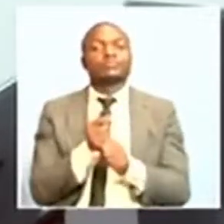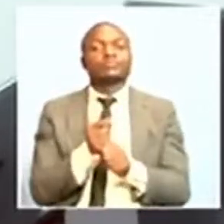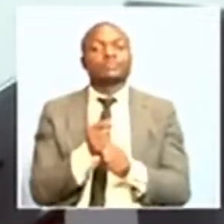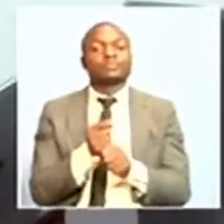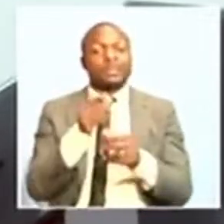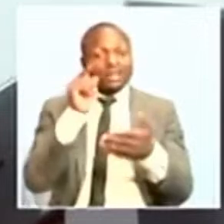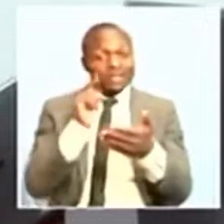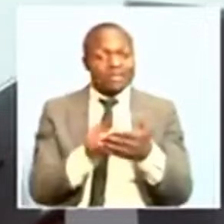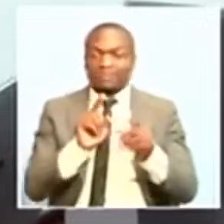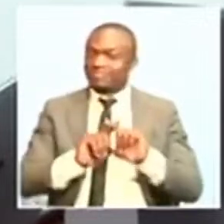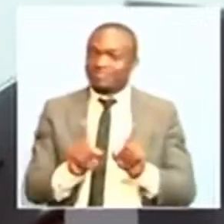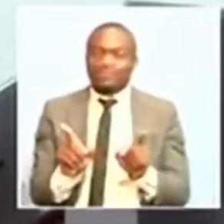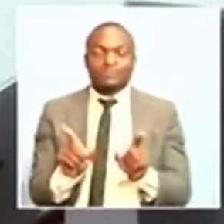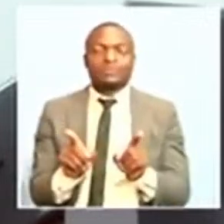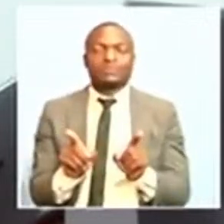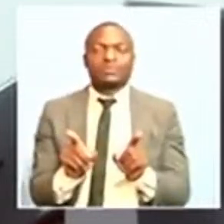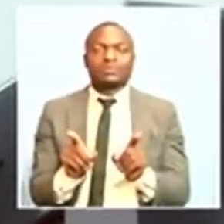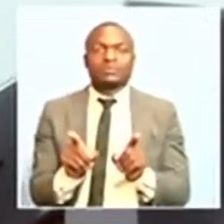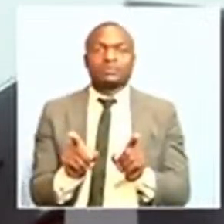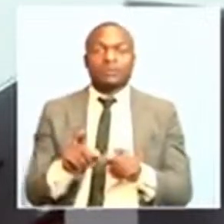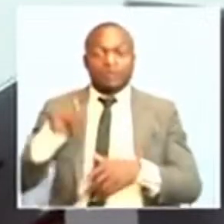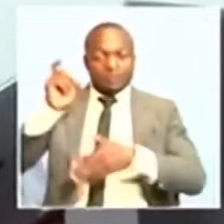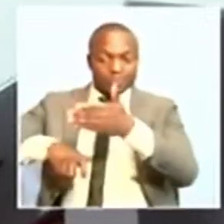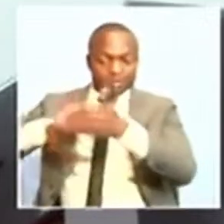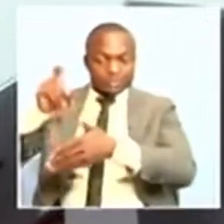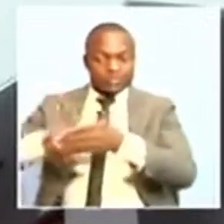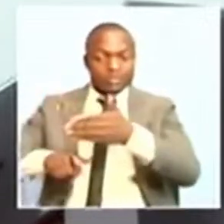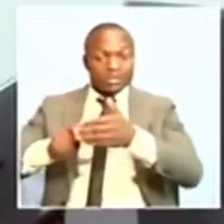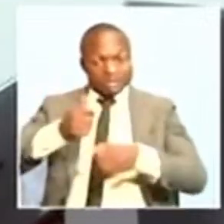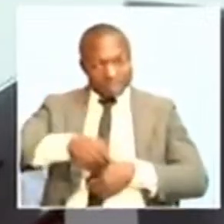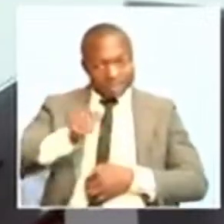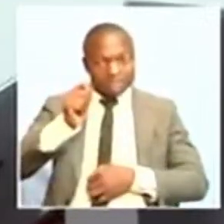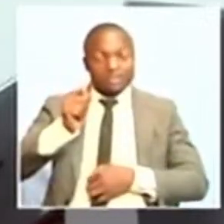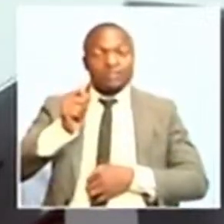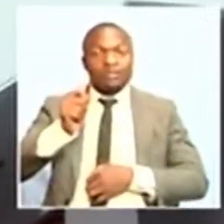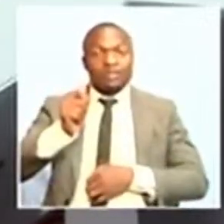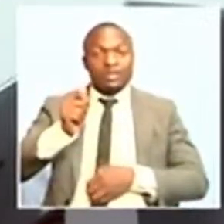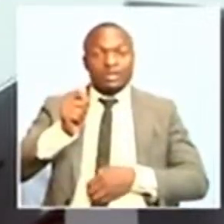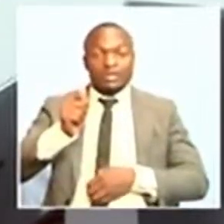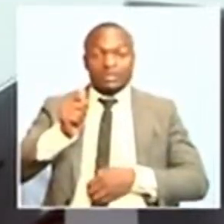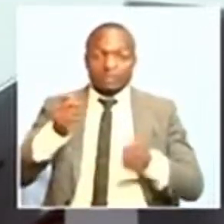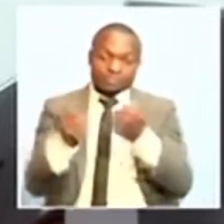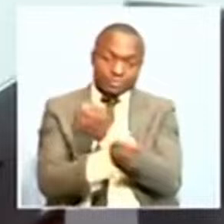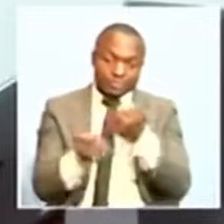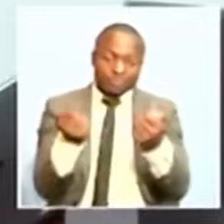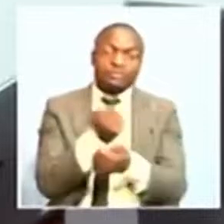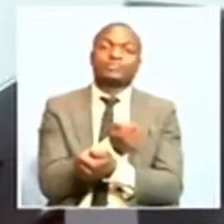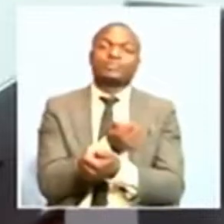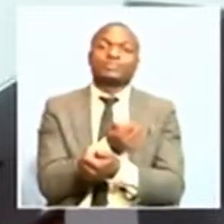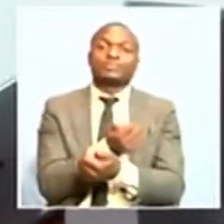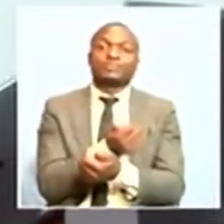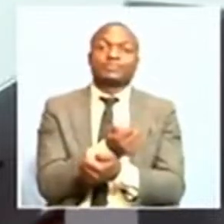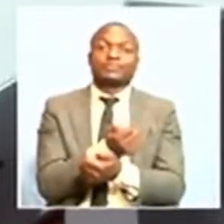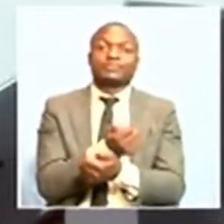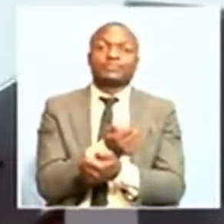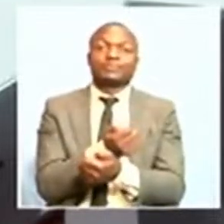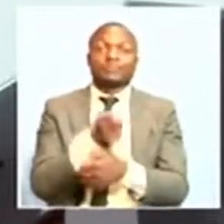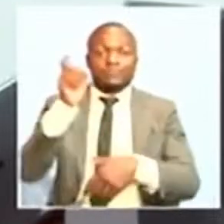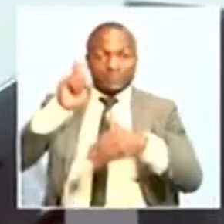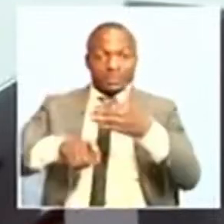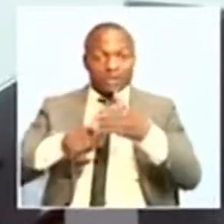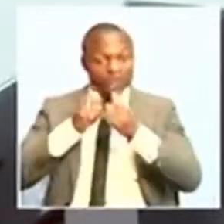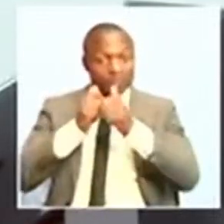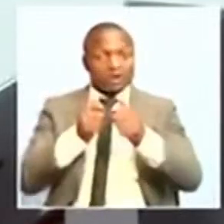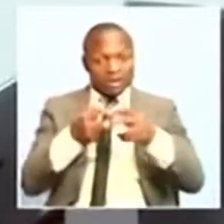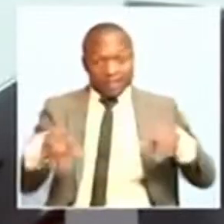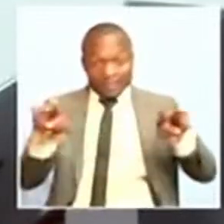So this is different from the ad valorem tax, which is self-adjusting, where the tax is levied on the value of the good.